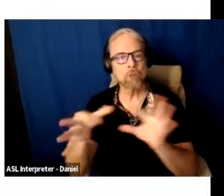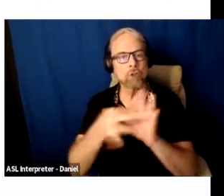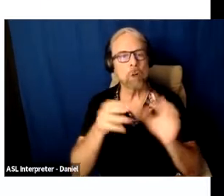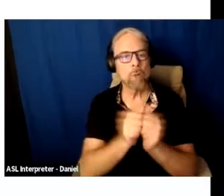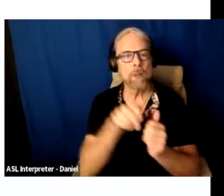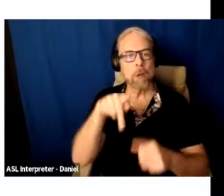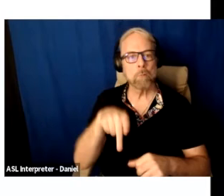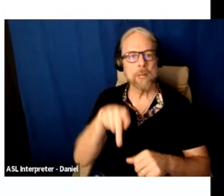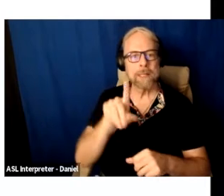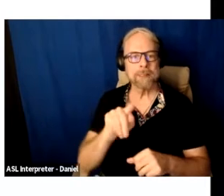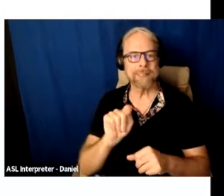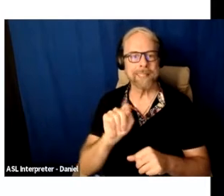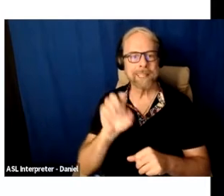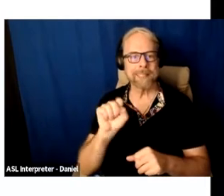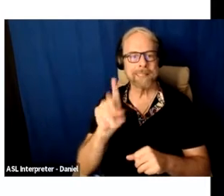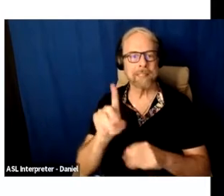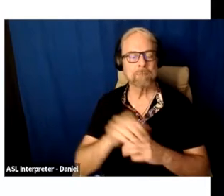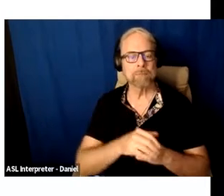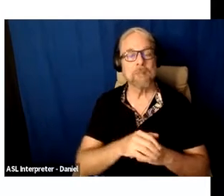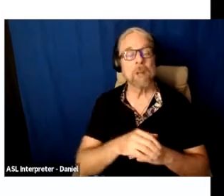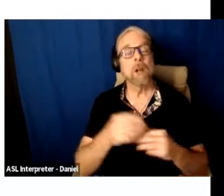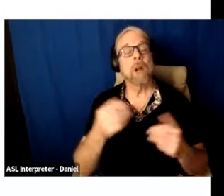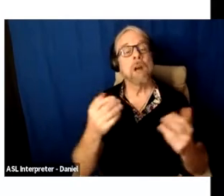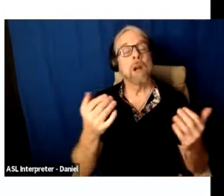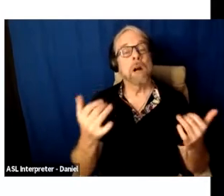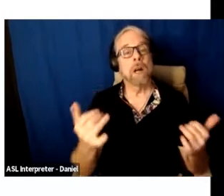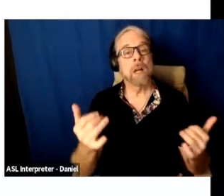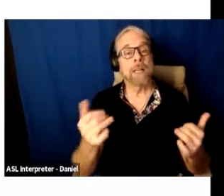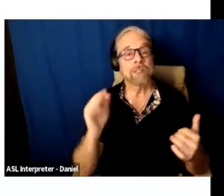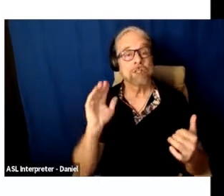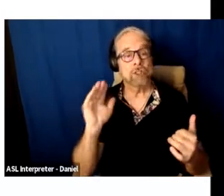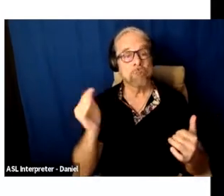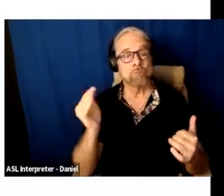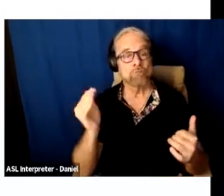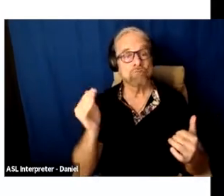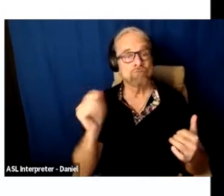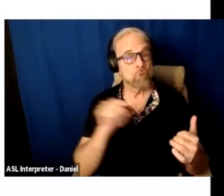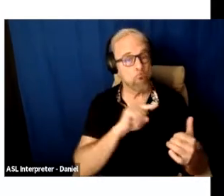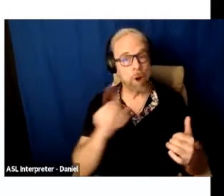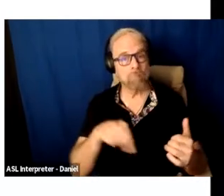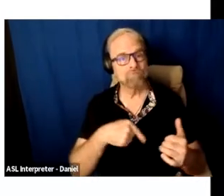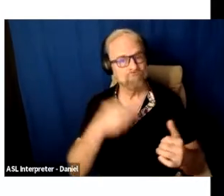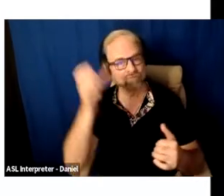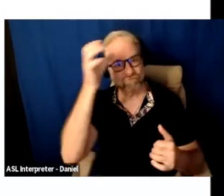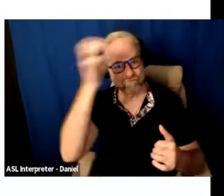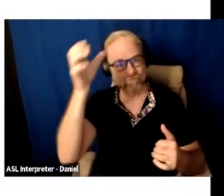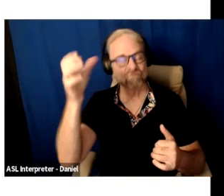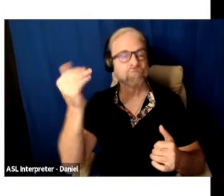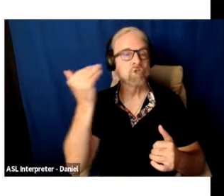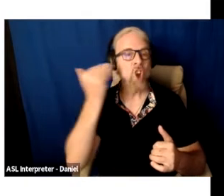PTSD. So, so it looks like you all are very well versed